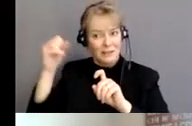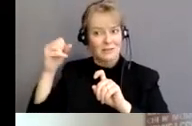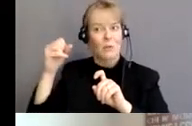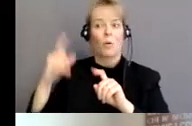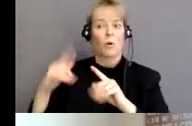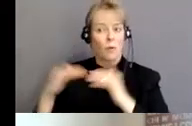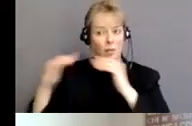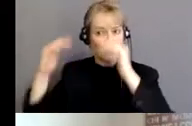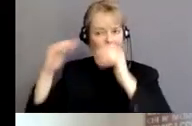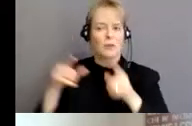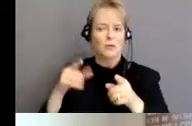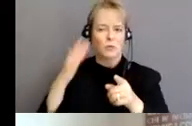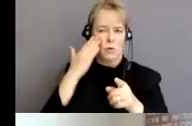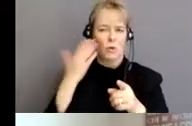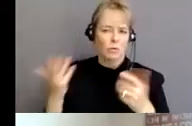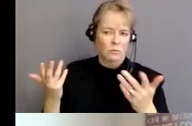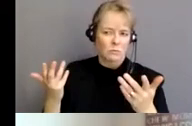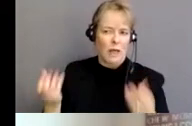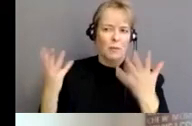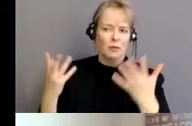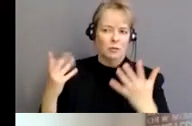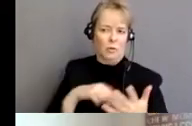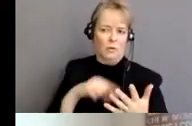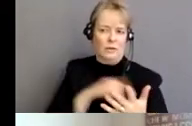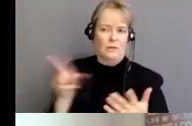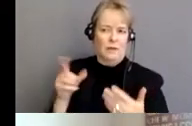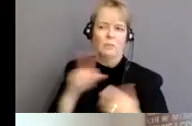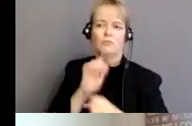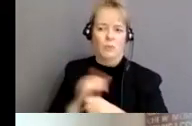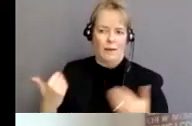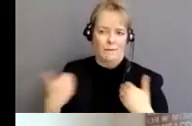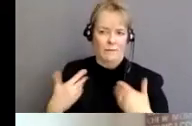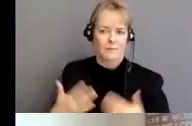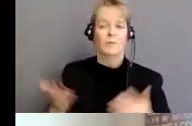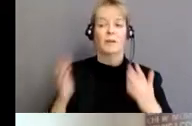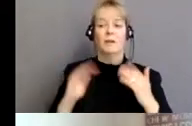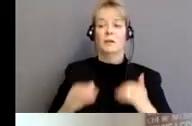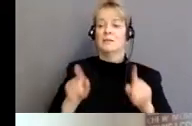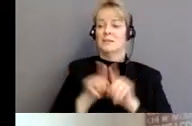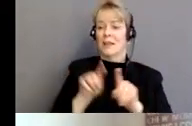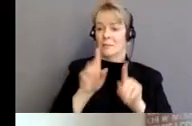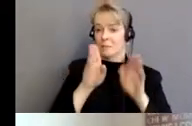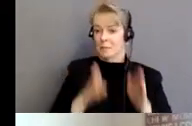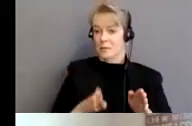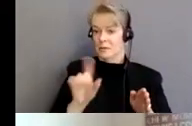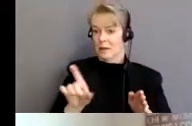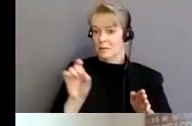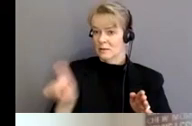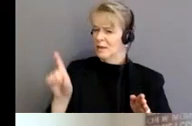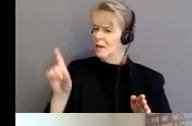And this is from the same individual. They're wanting to know if an investigation is open through the